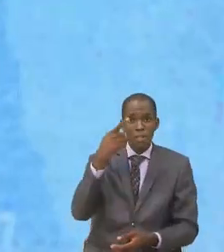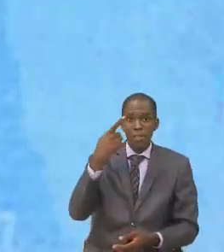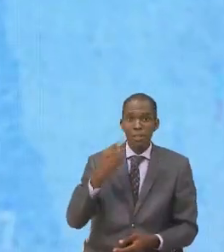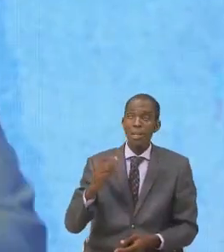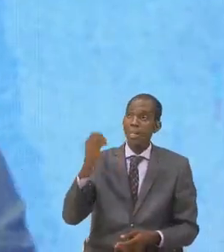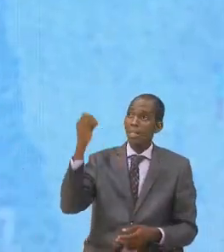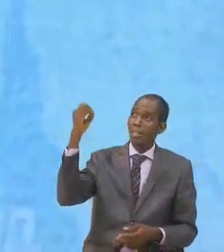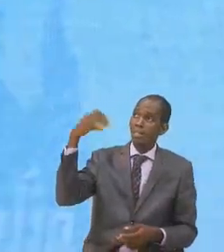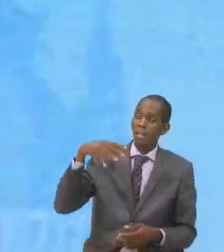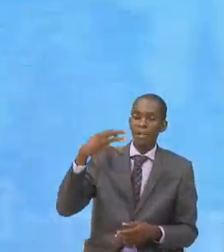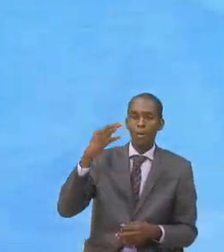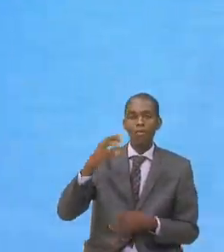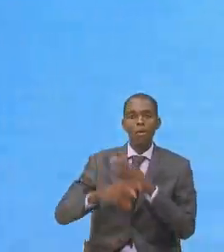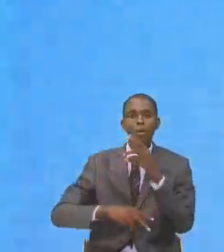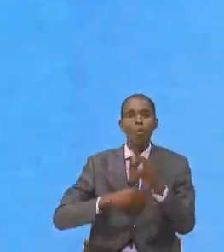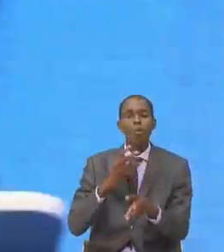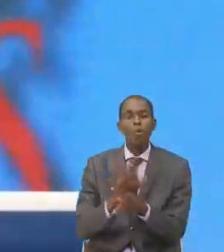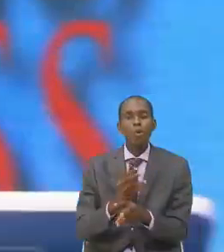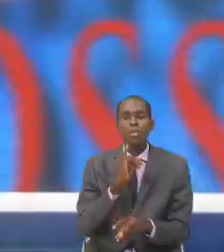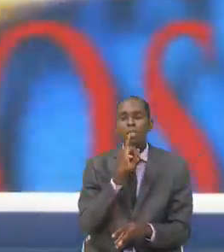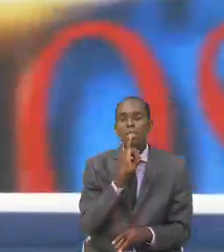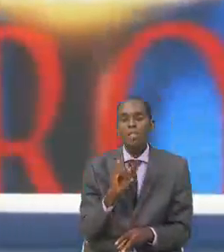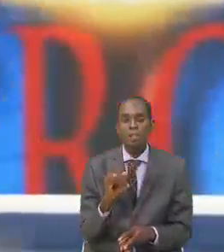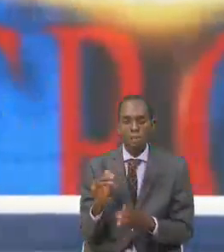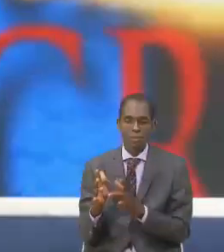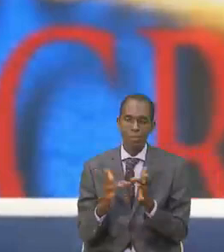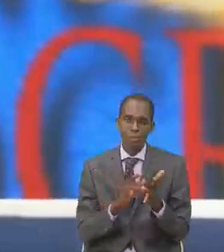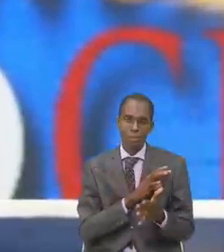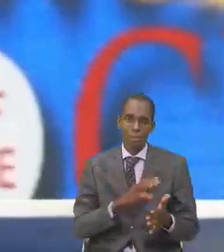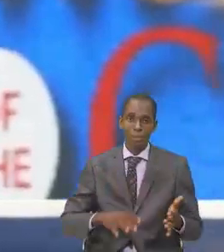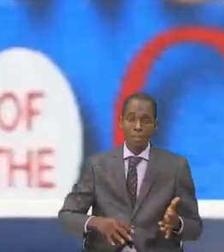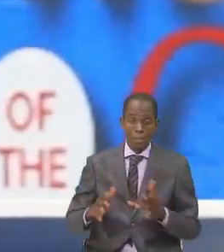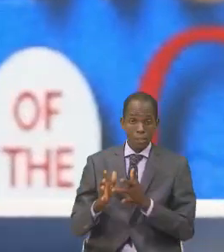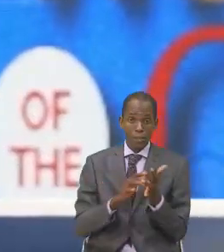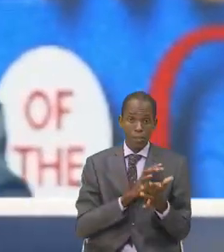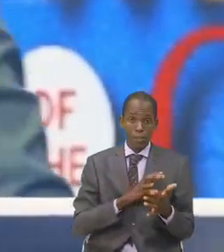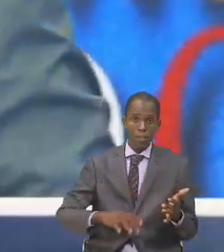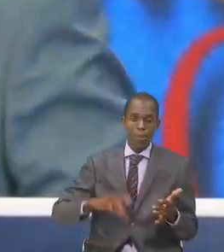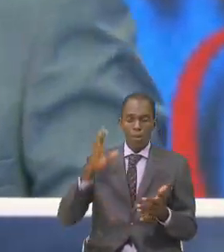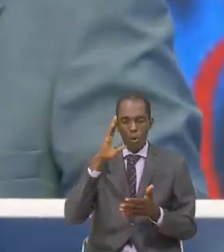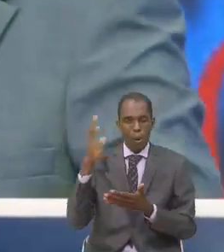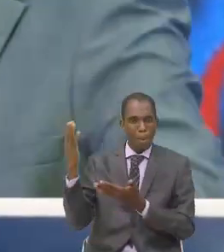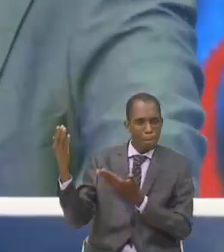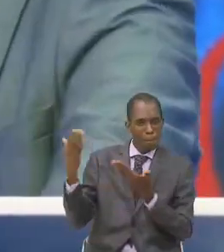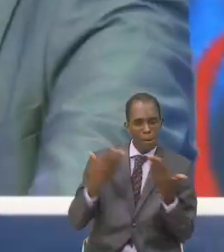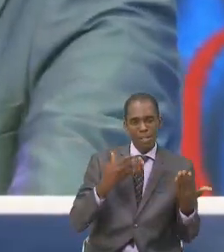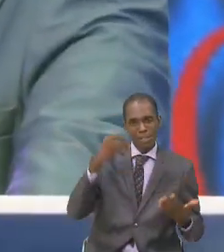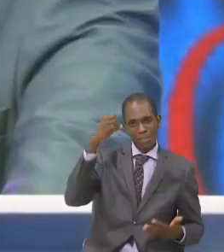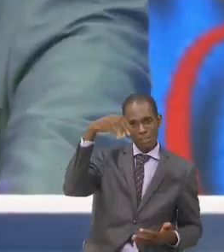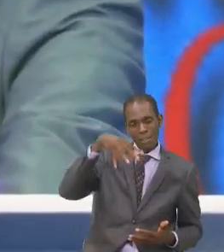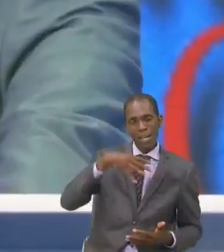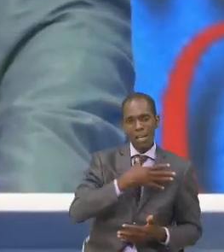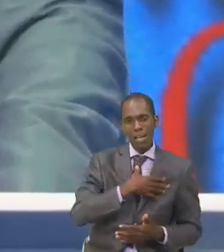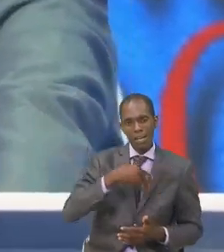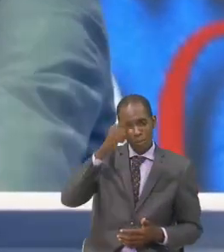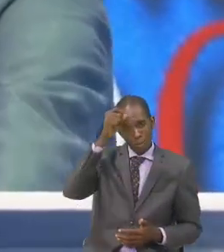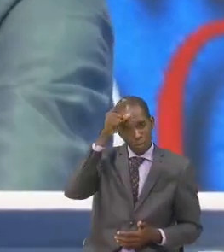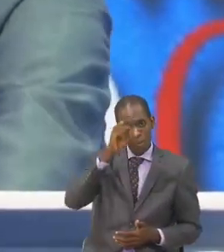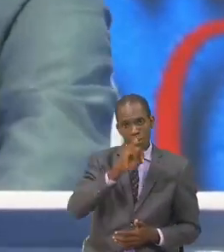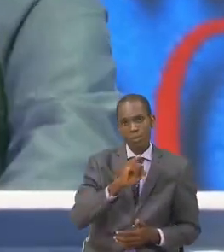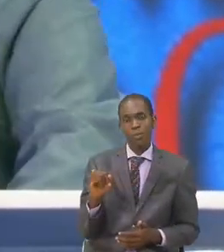have the gospel for you. The light of the world is Christ. And it's going to bring the